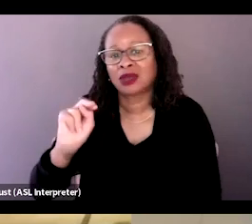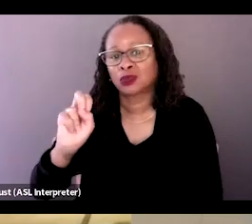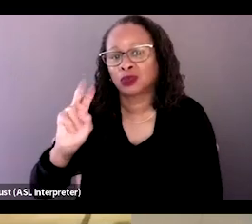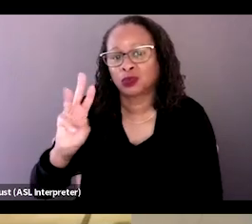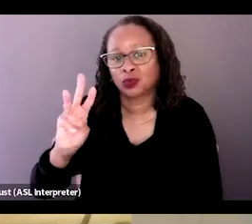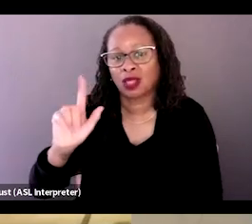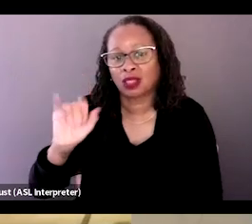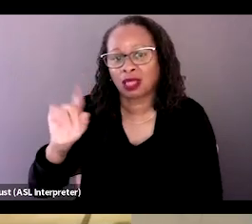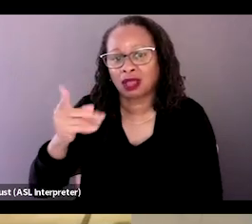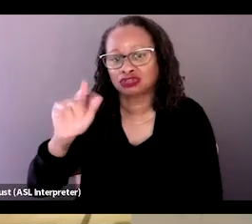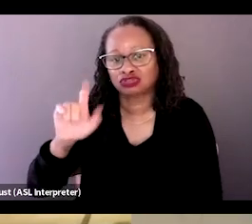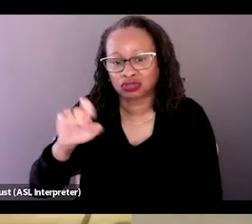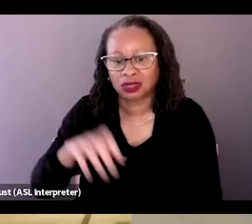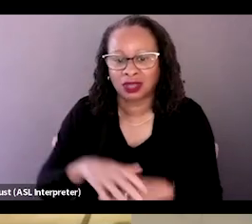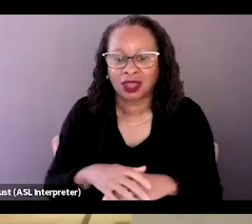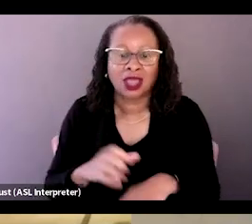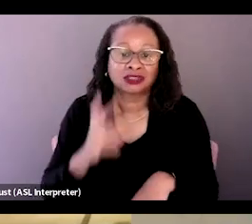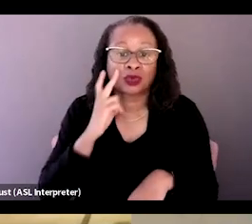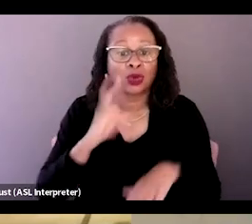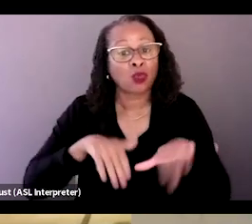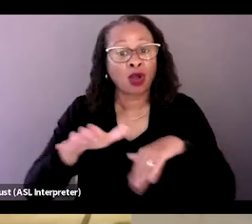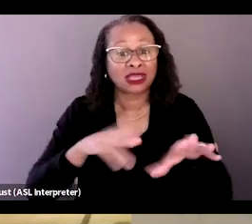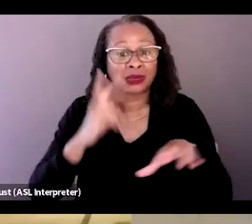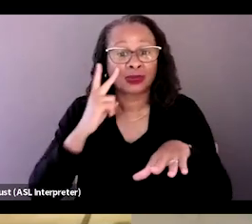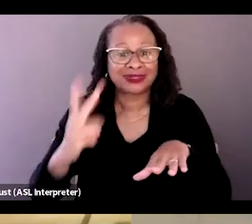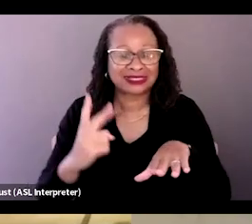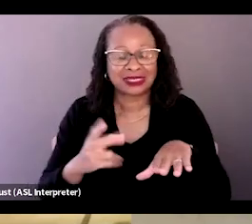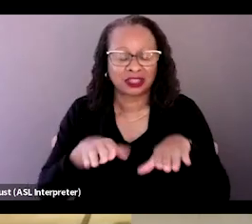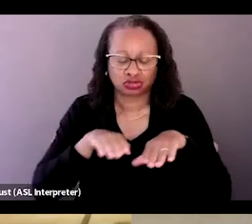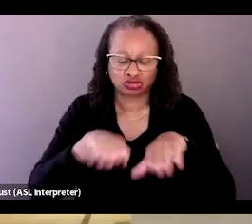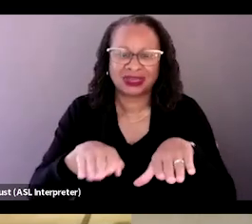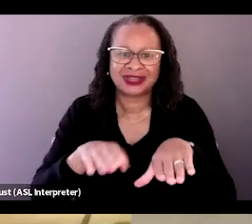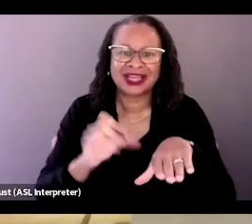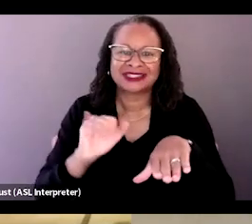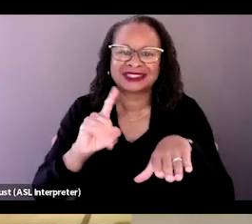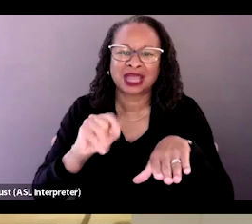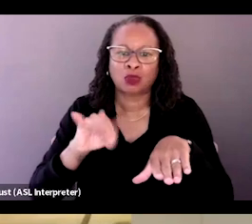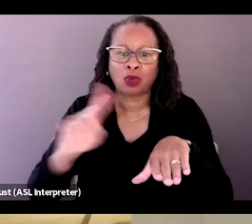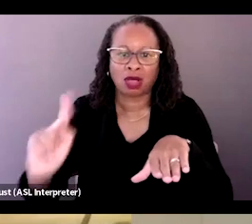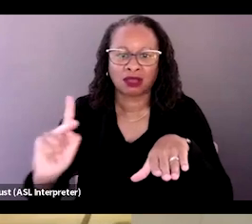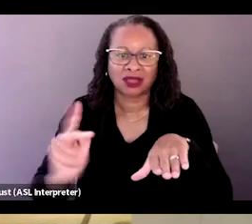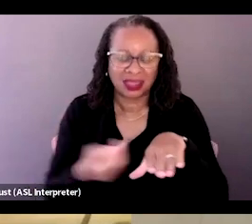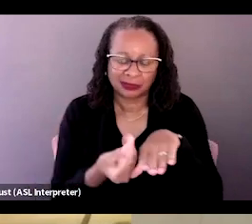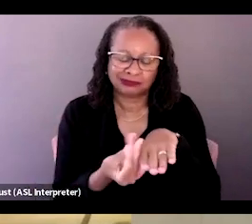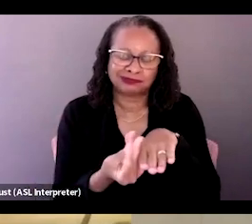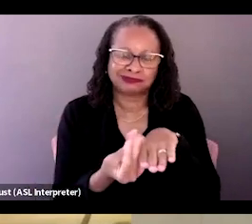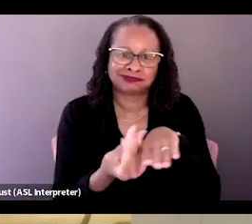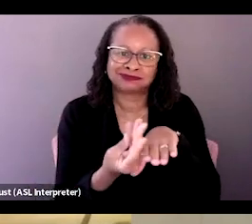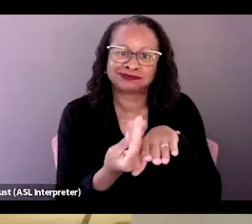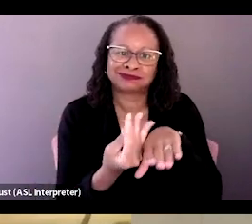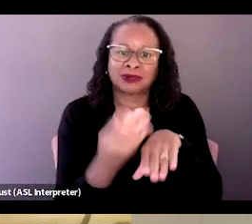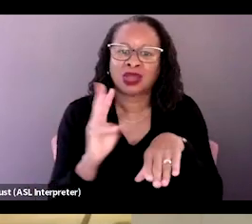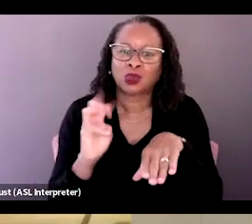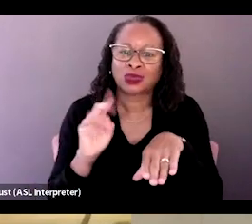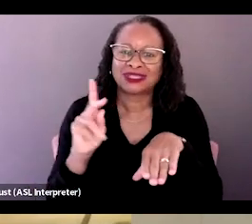pavement, all these little weeds growing to concrete. And we were like, oh, those weeds are nasty ones. You know, you cannot destroy